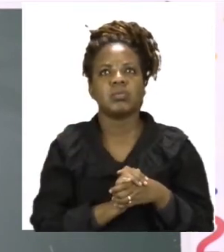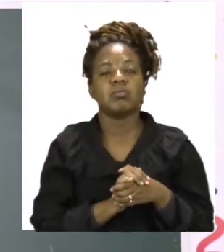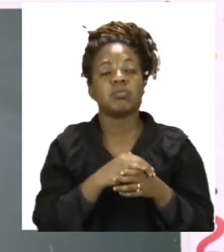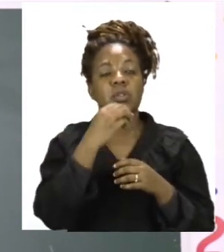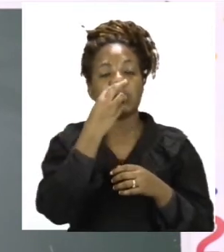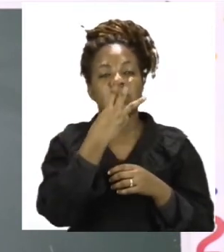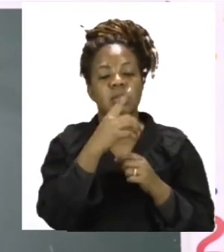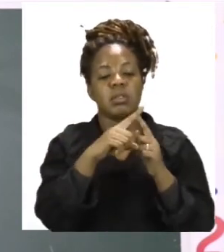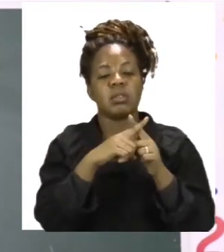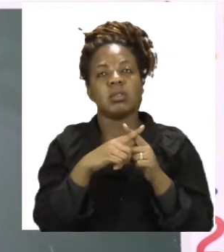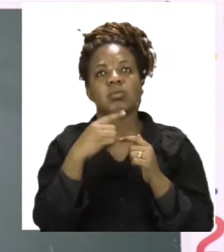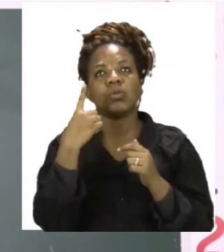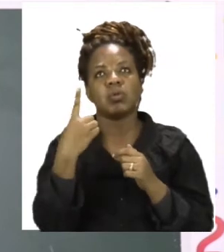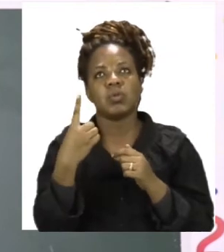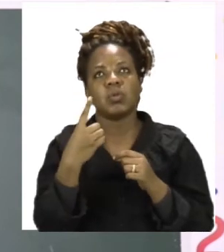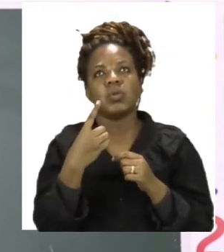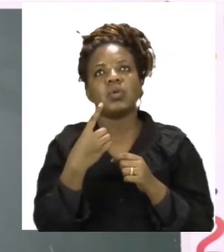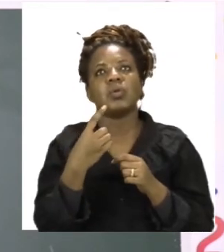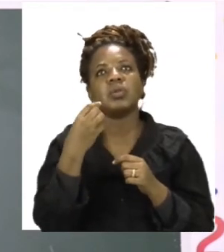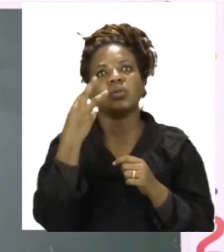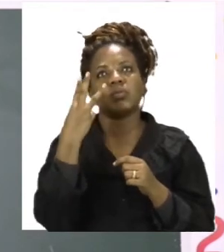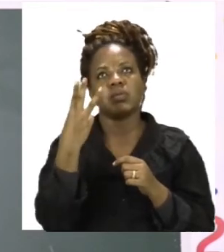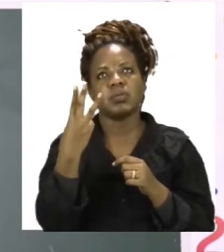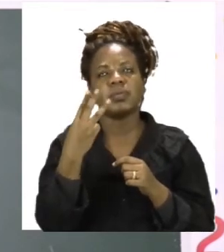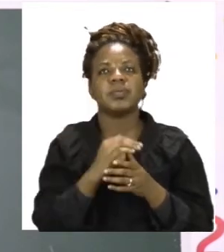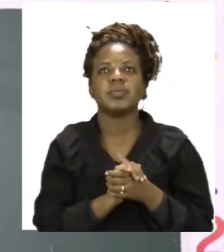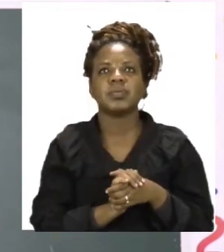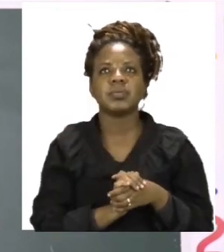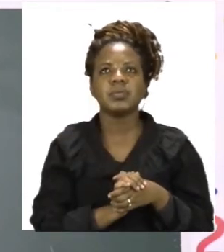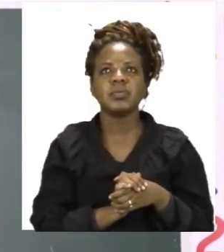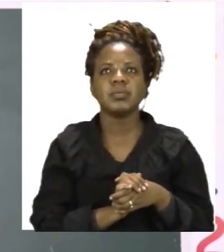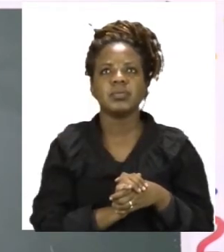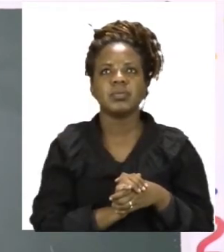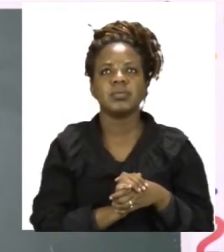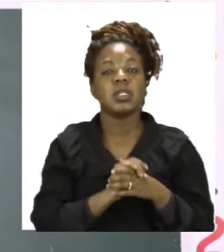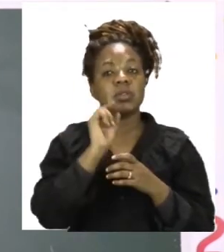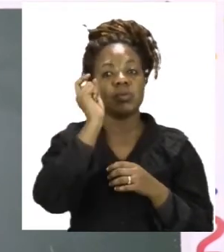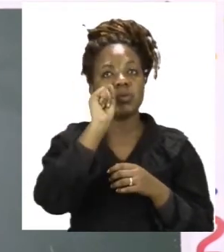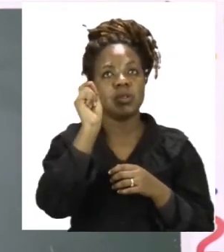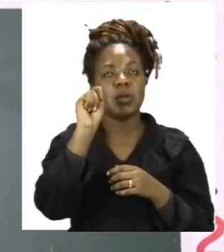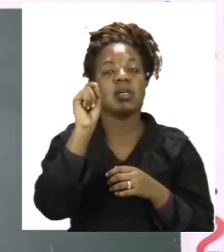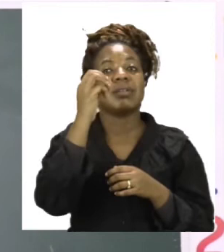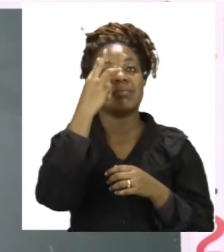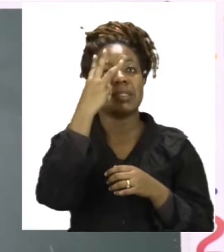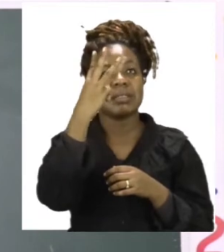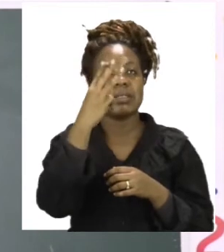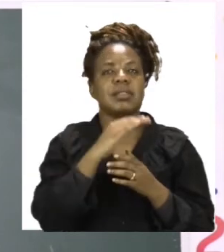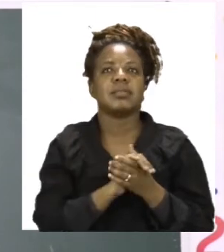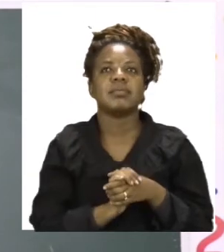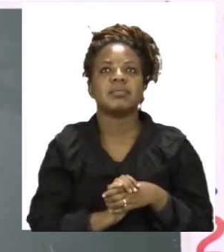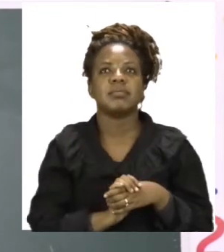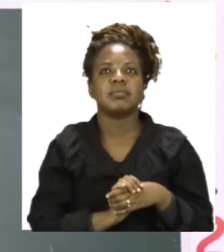times 1 is 3. So I write my 3 on top of the